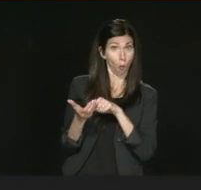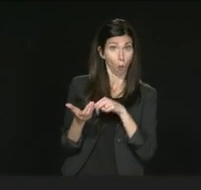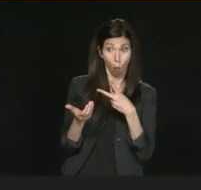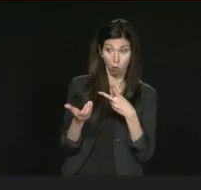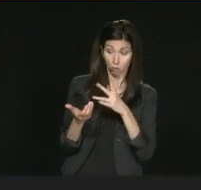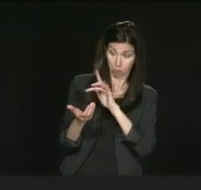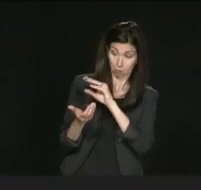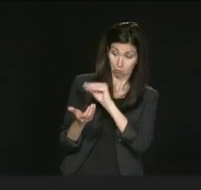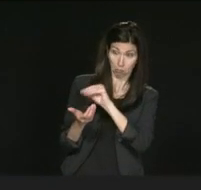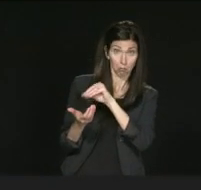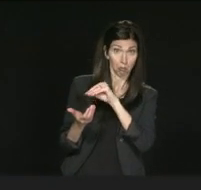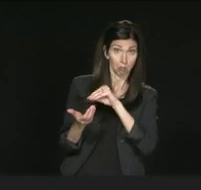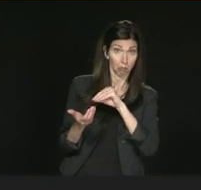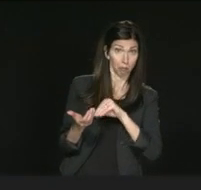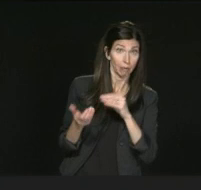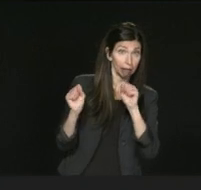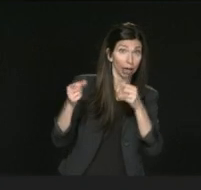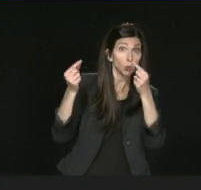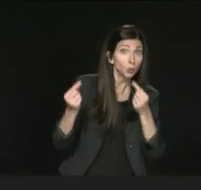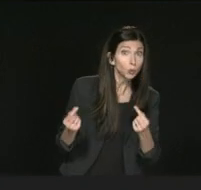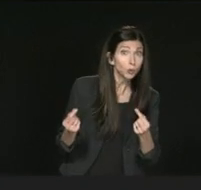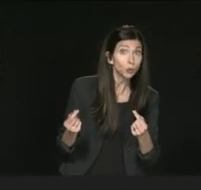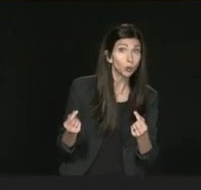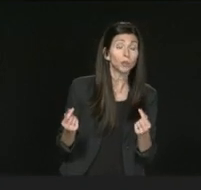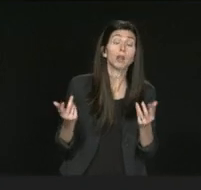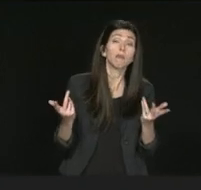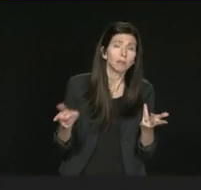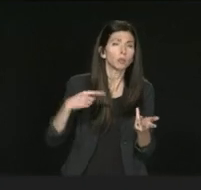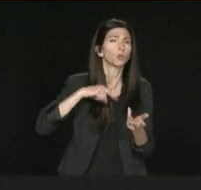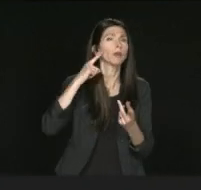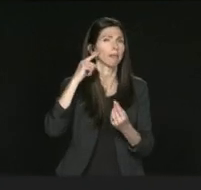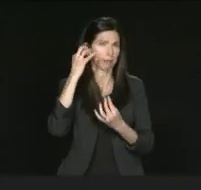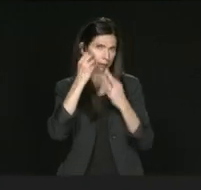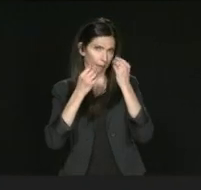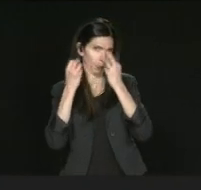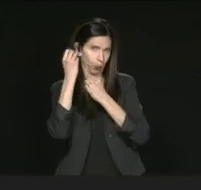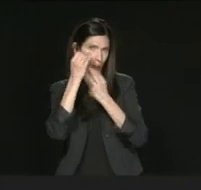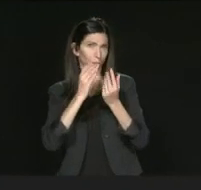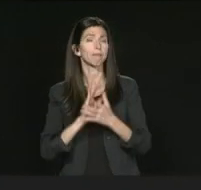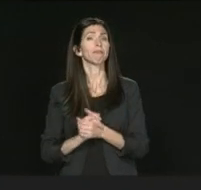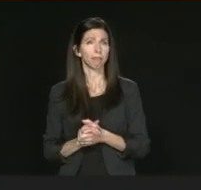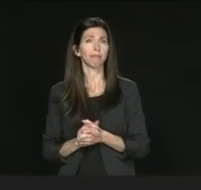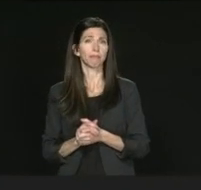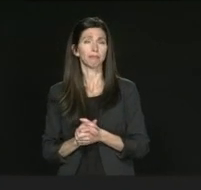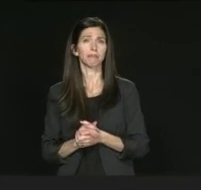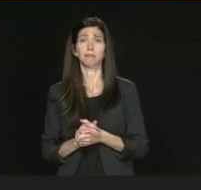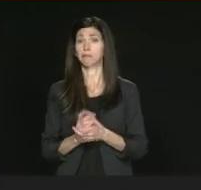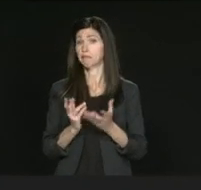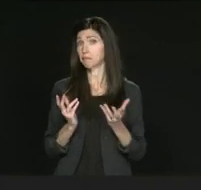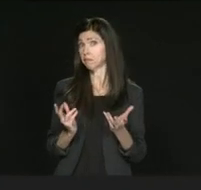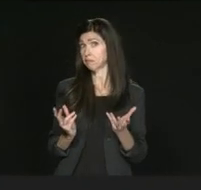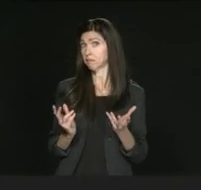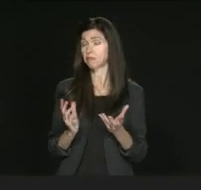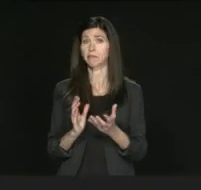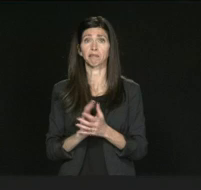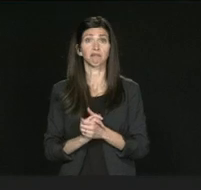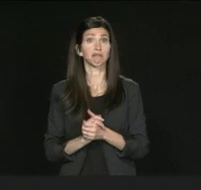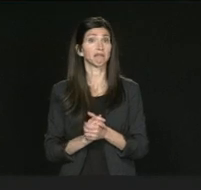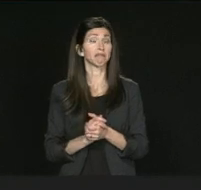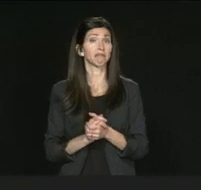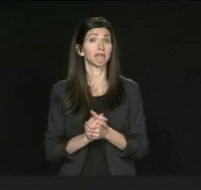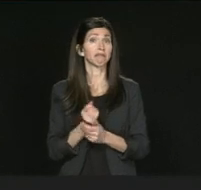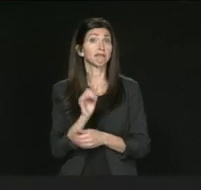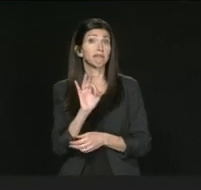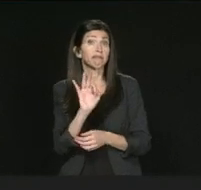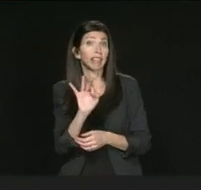additional layer of solution that we can look at across the board? Because if people keep use all different kind of tools, then